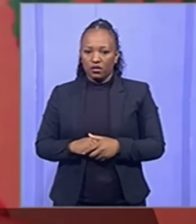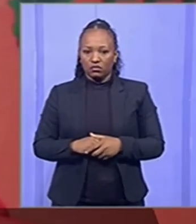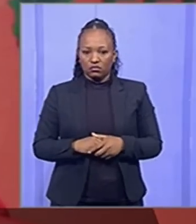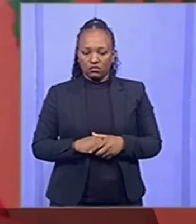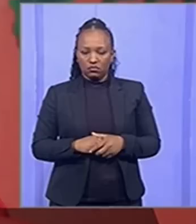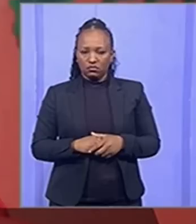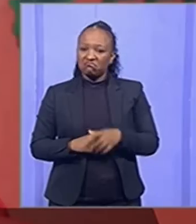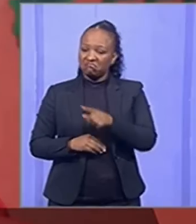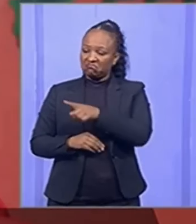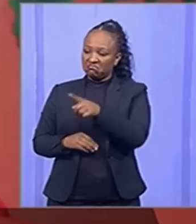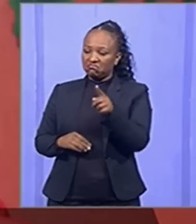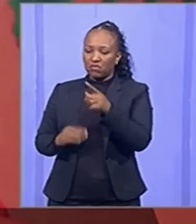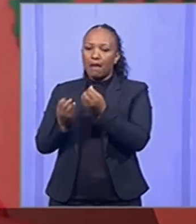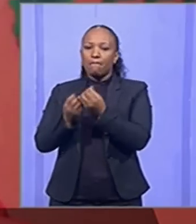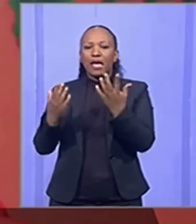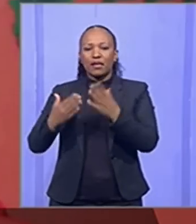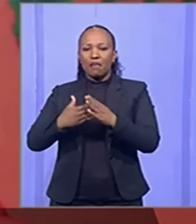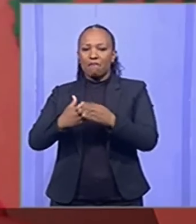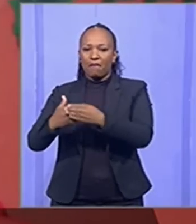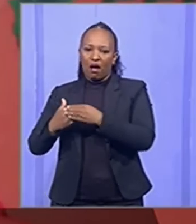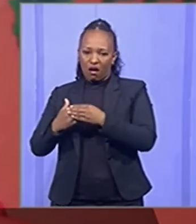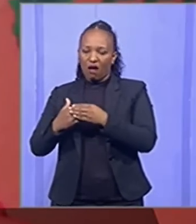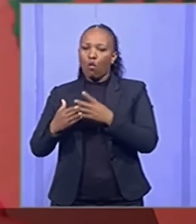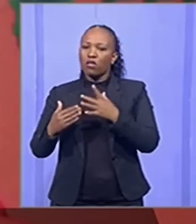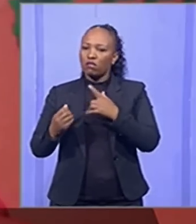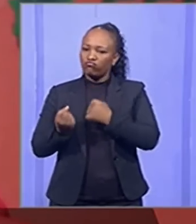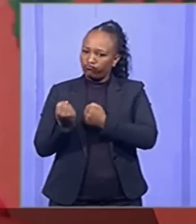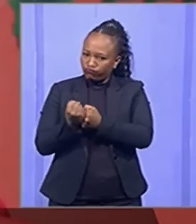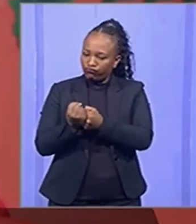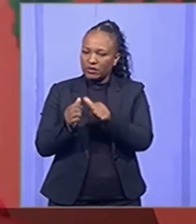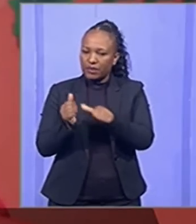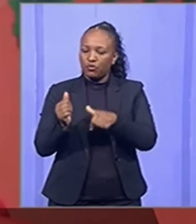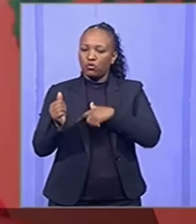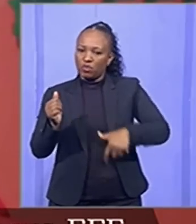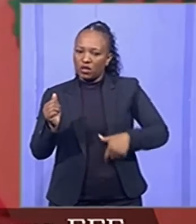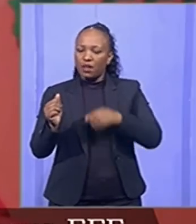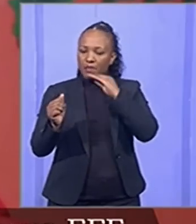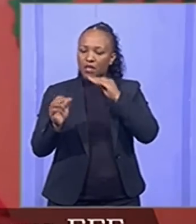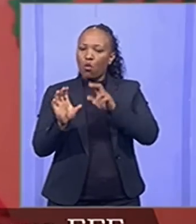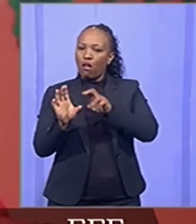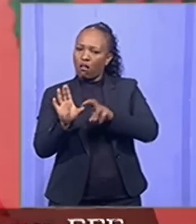got their loyalty and support to the deputy president. So